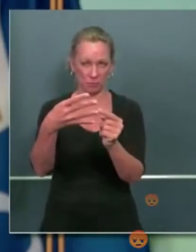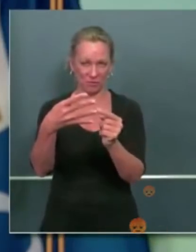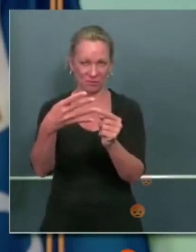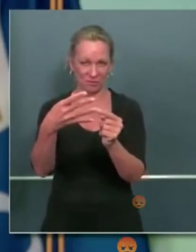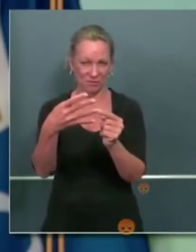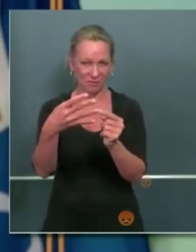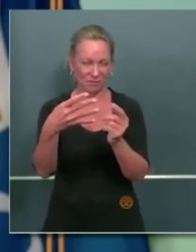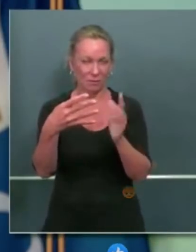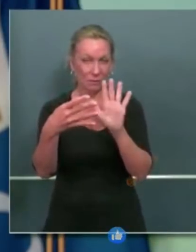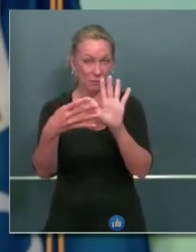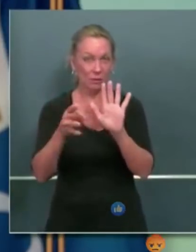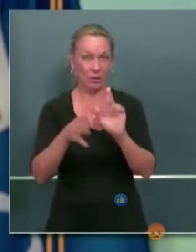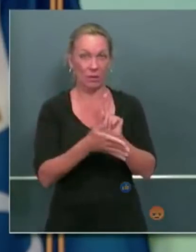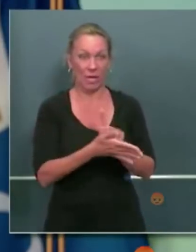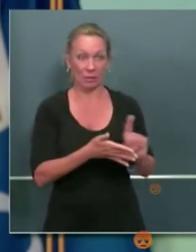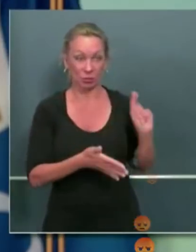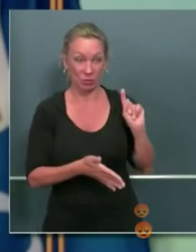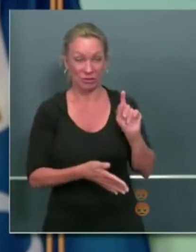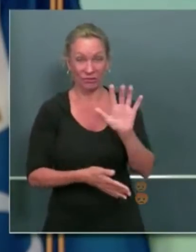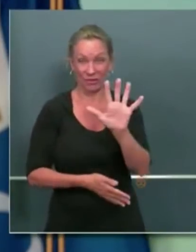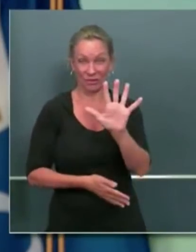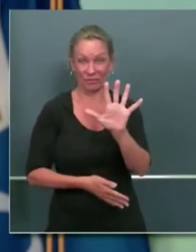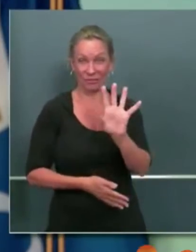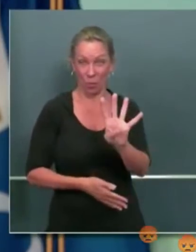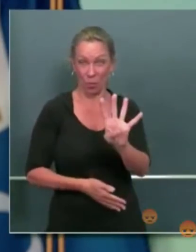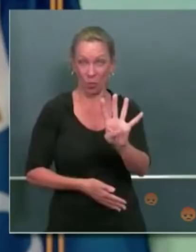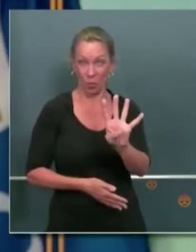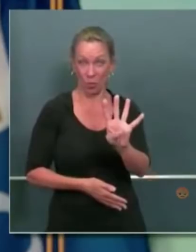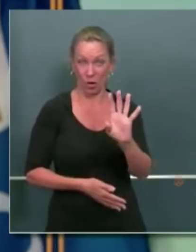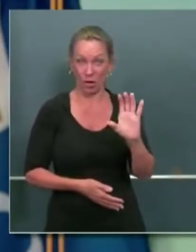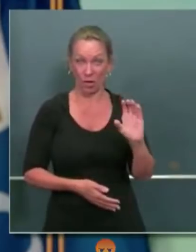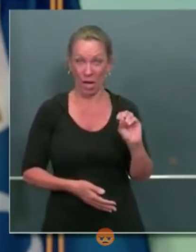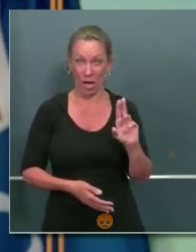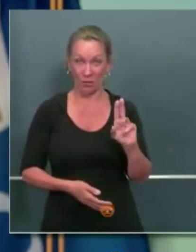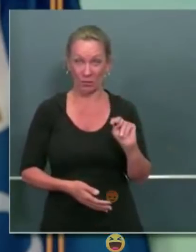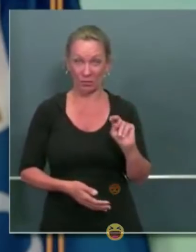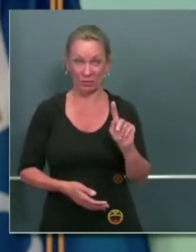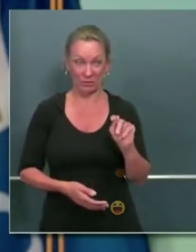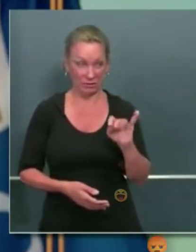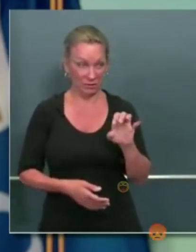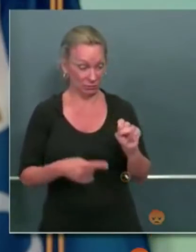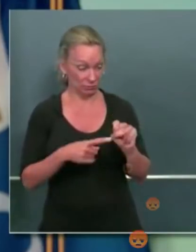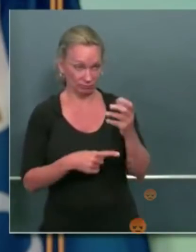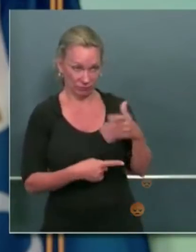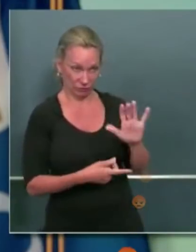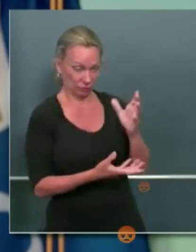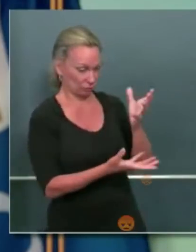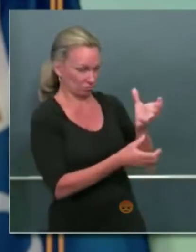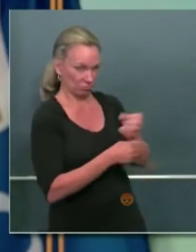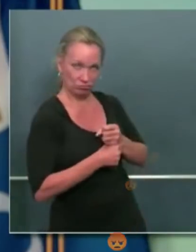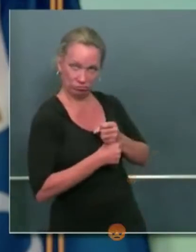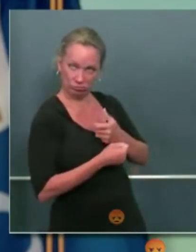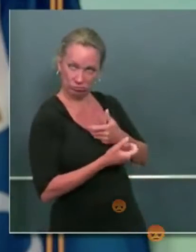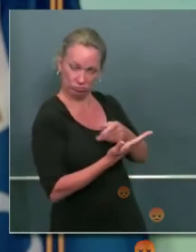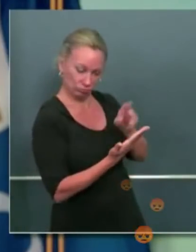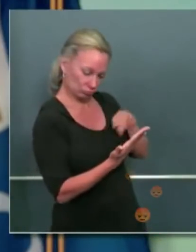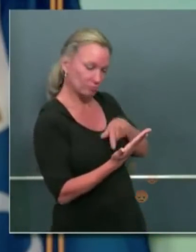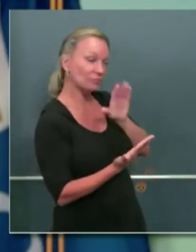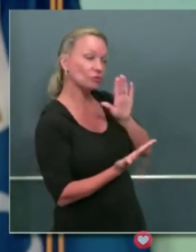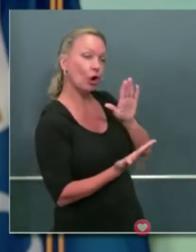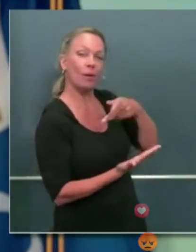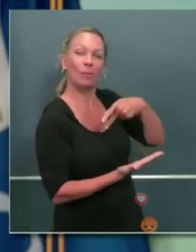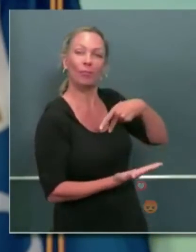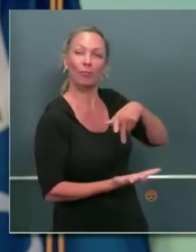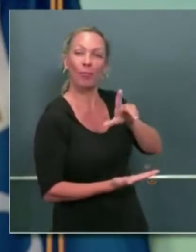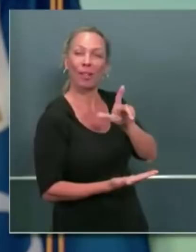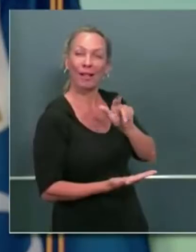54 counties that Trong had cái gone through this thời điểm mà các attestation. con số We highlighted one lây county nhiễm đang tăng, that was interested